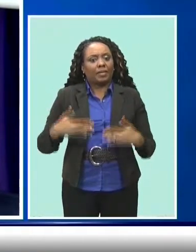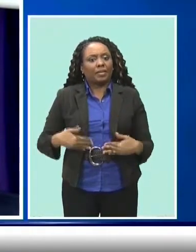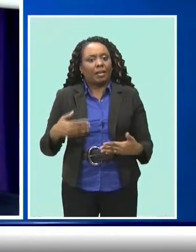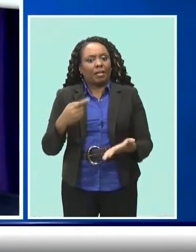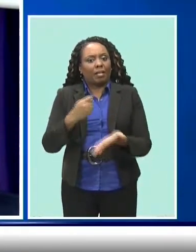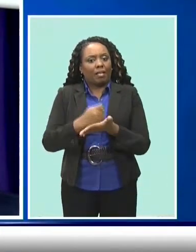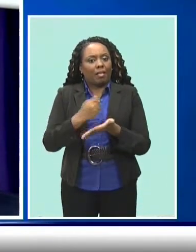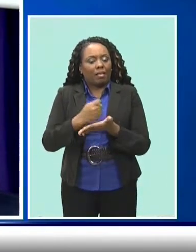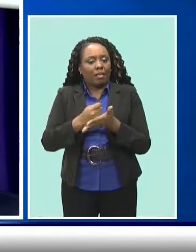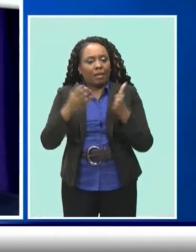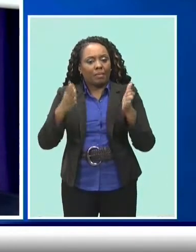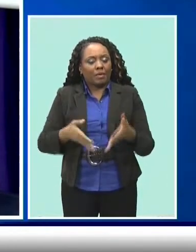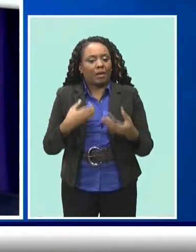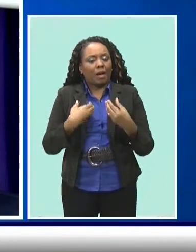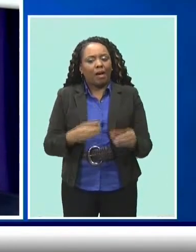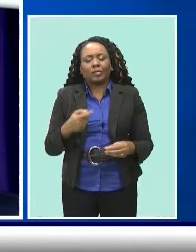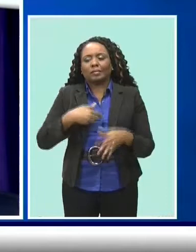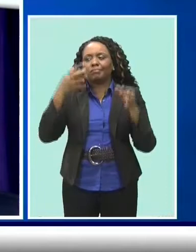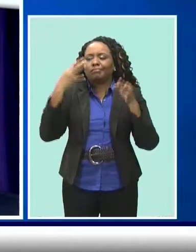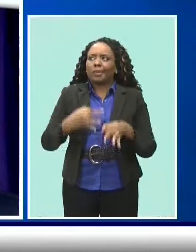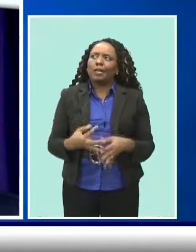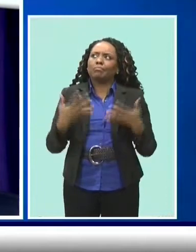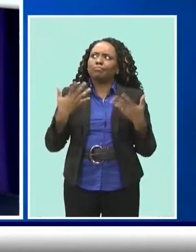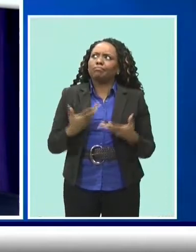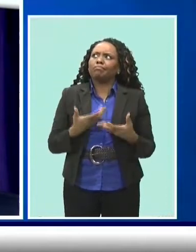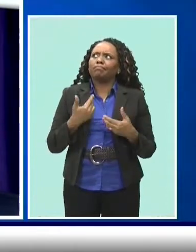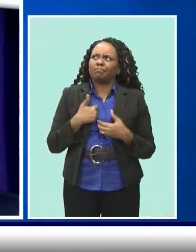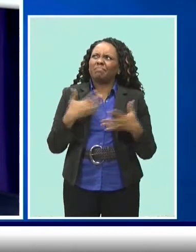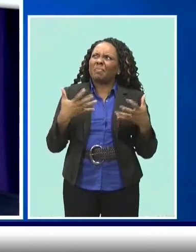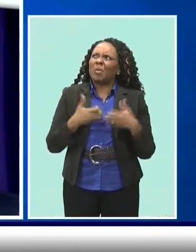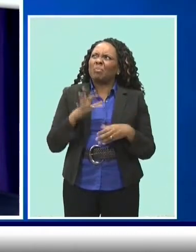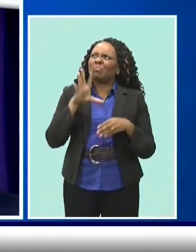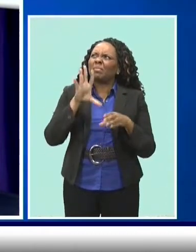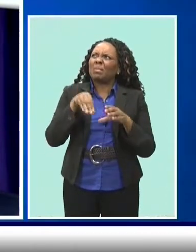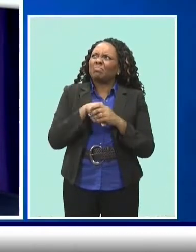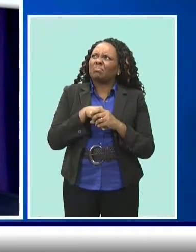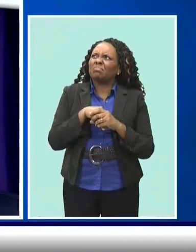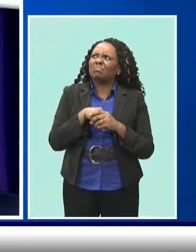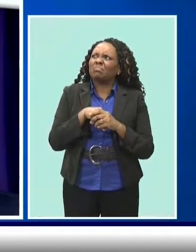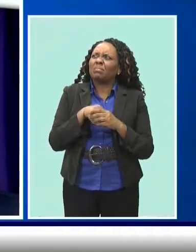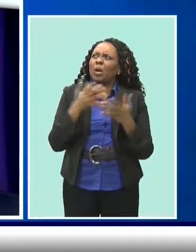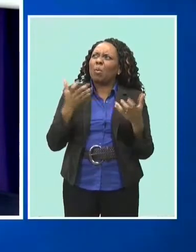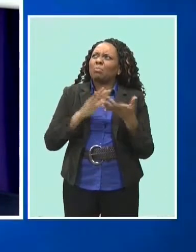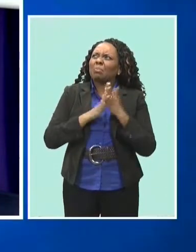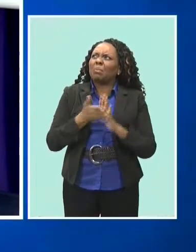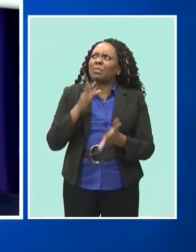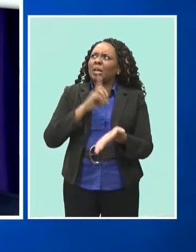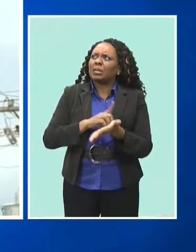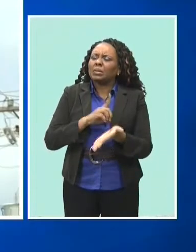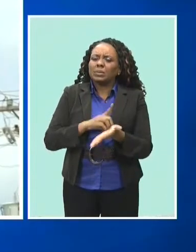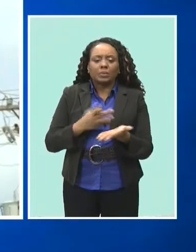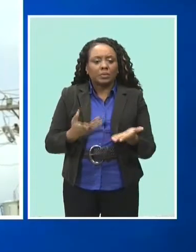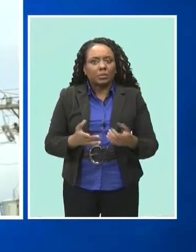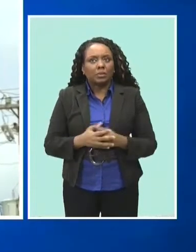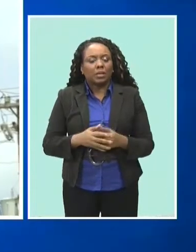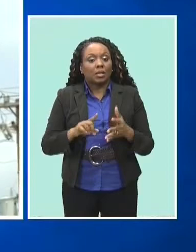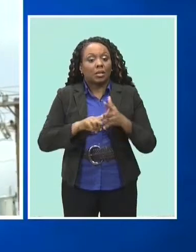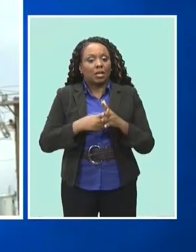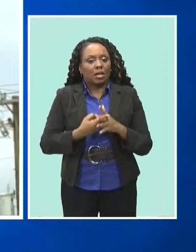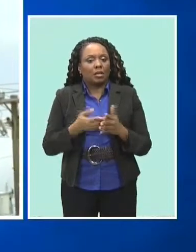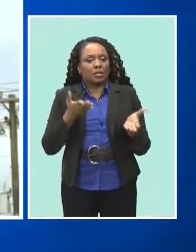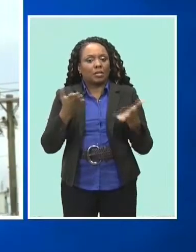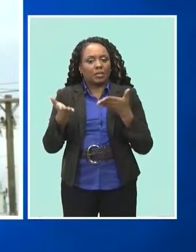and decided that that was something that I would want to do the rest of my life. Dr. Gittins started with a mobile service